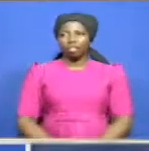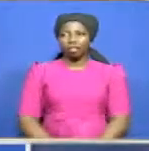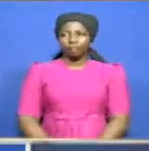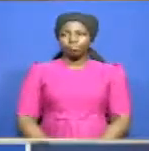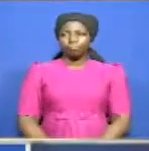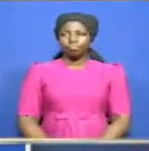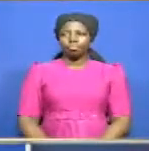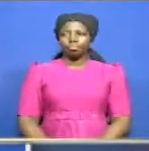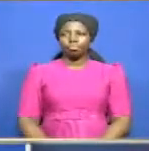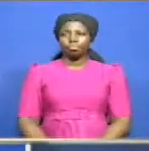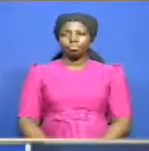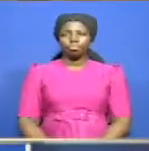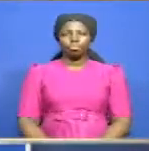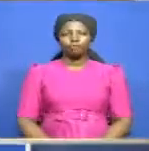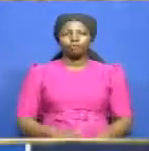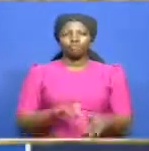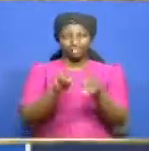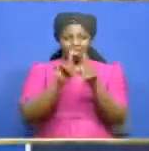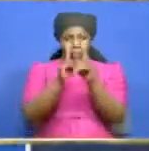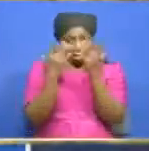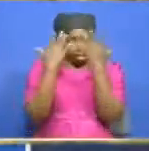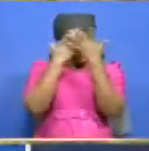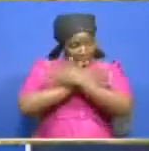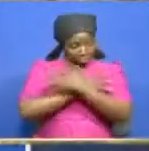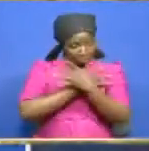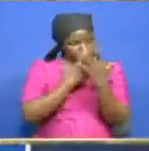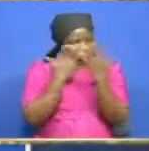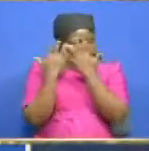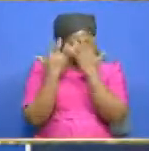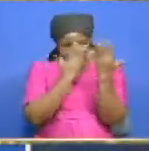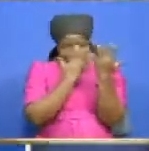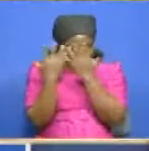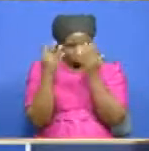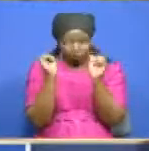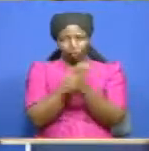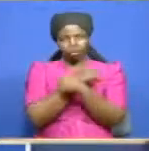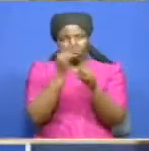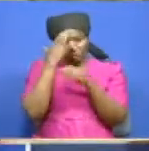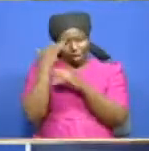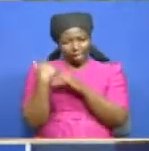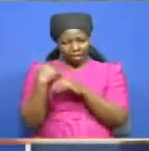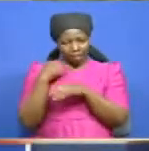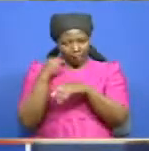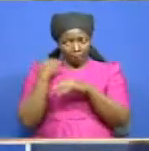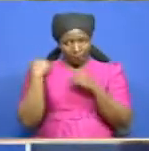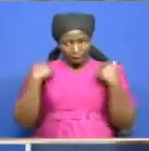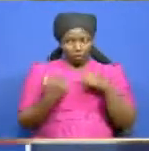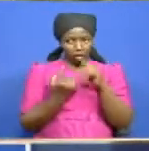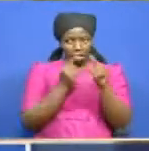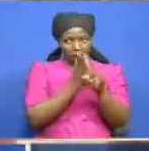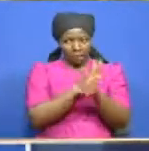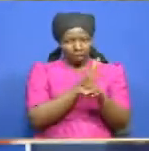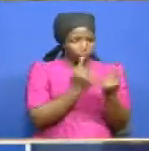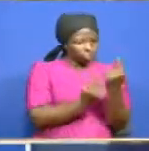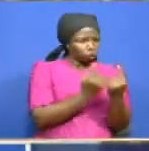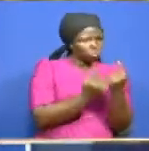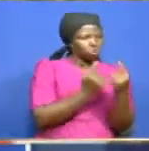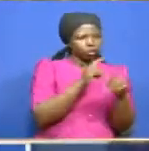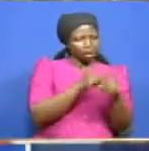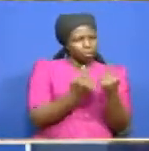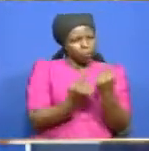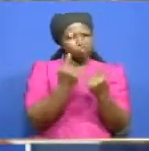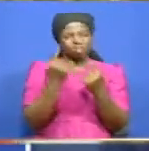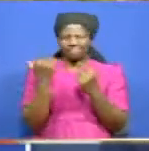Alafu kwa masomo sasa huwezi soma usiku. Kama unakuja mimi ndio nimekuja napika. Mimi ndio pengine nikishapika yeye pia kwa hapo na